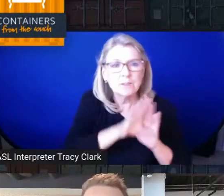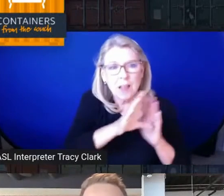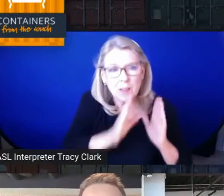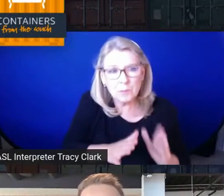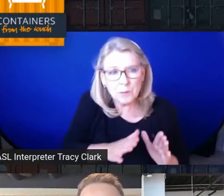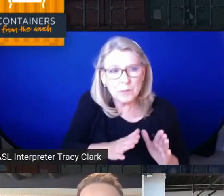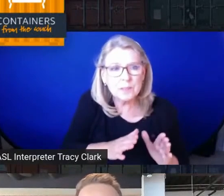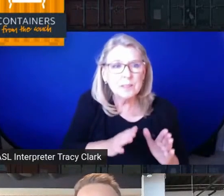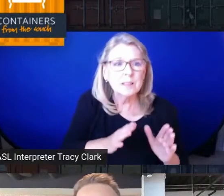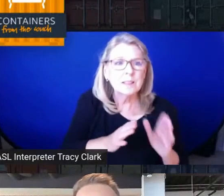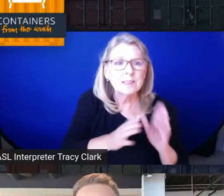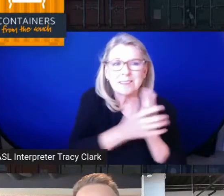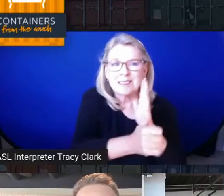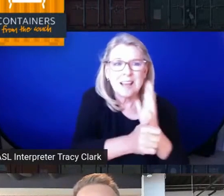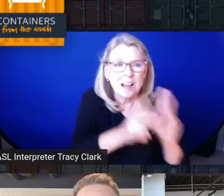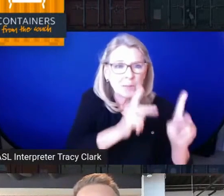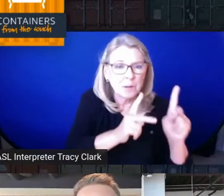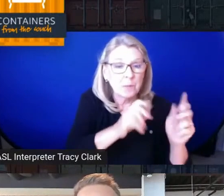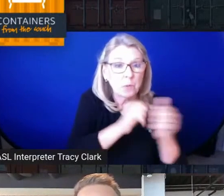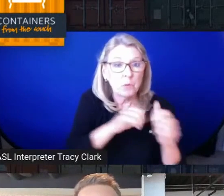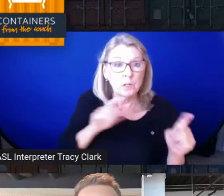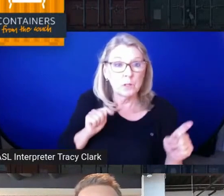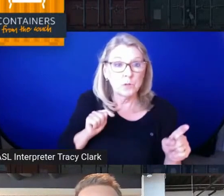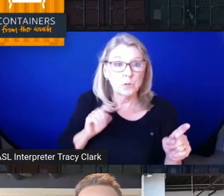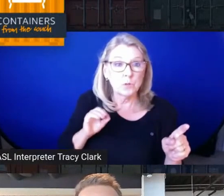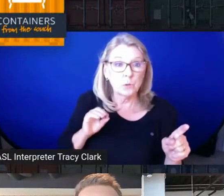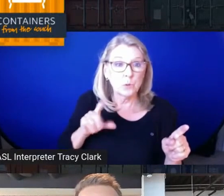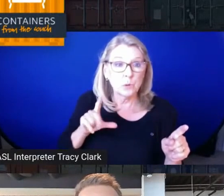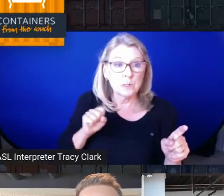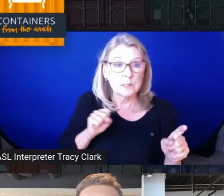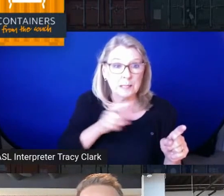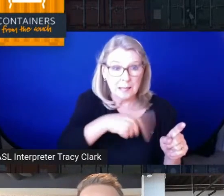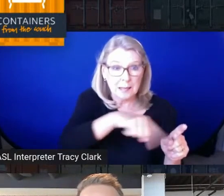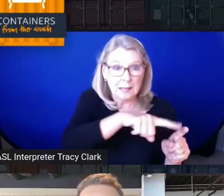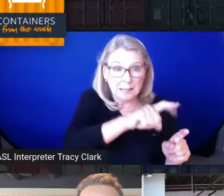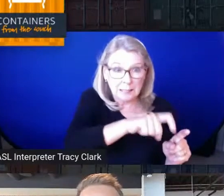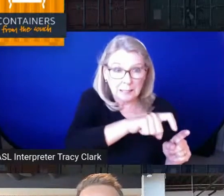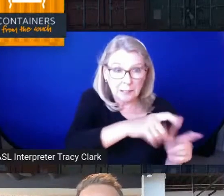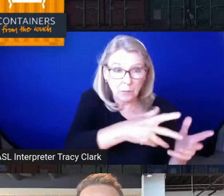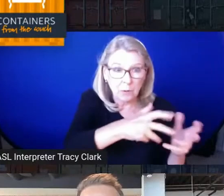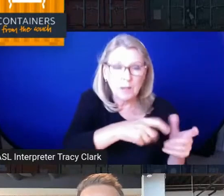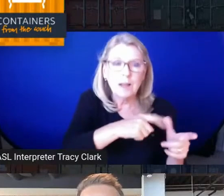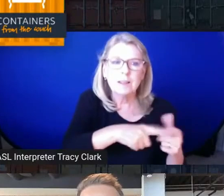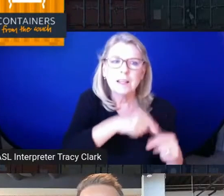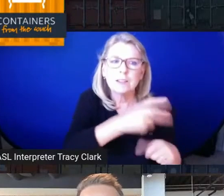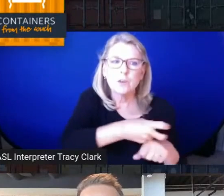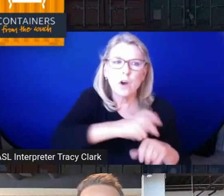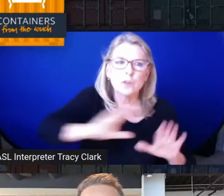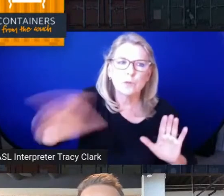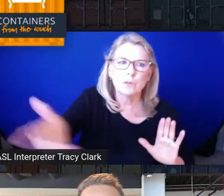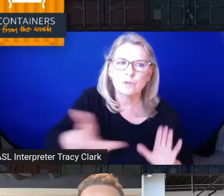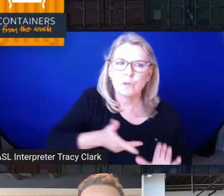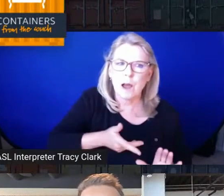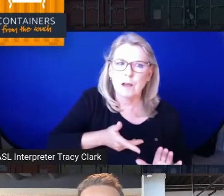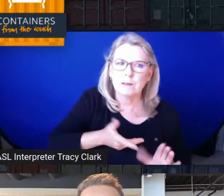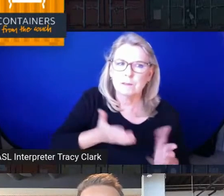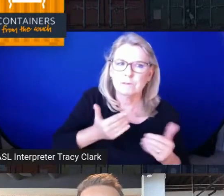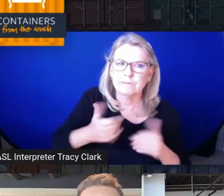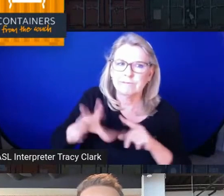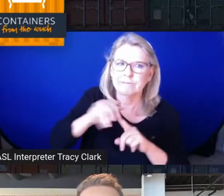they need or they want, it's pretty hard to attract that talent and keep them. So yeah.